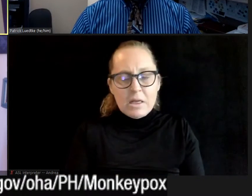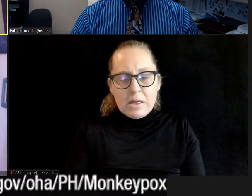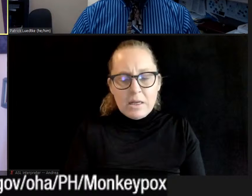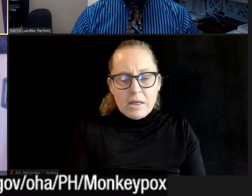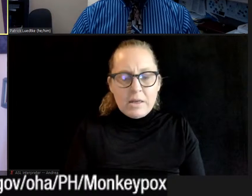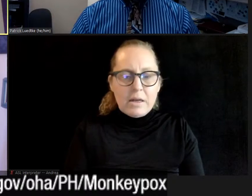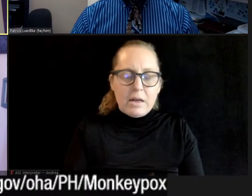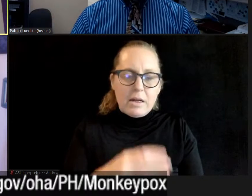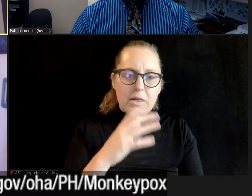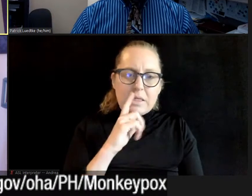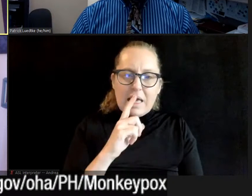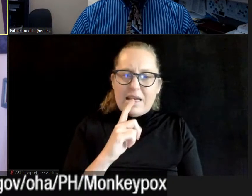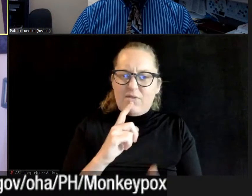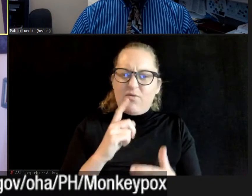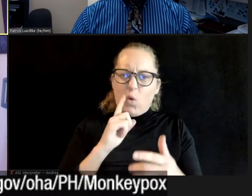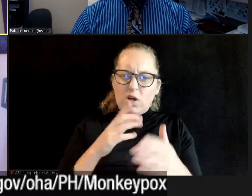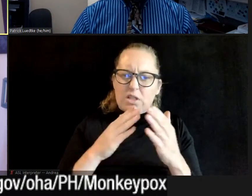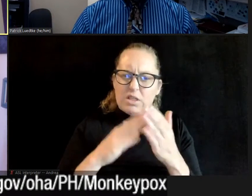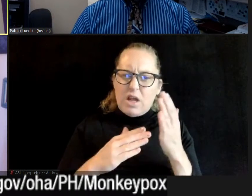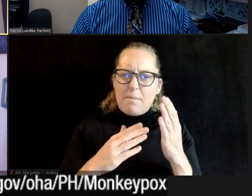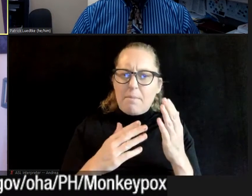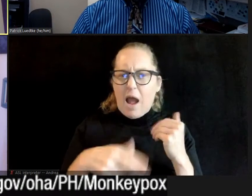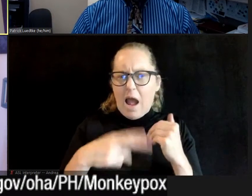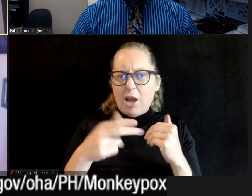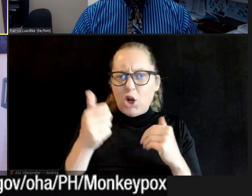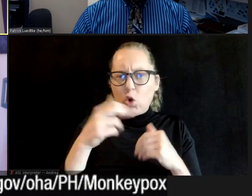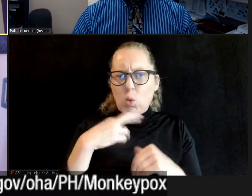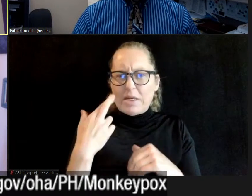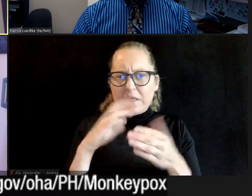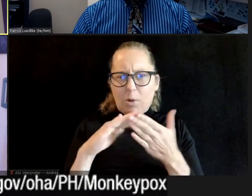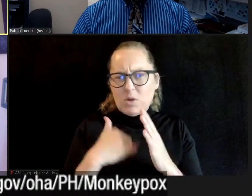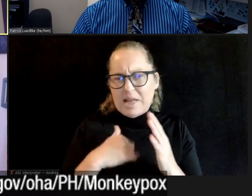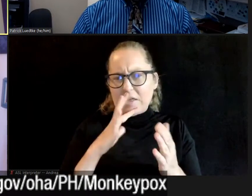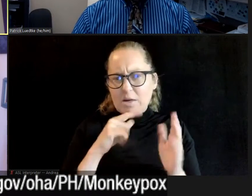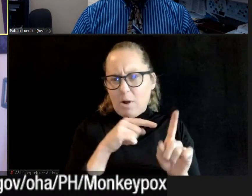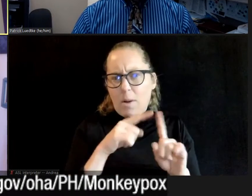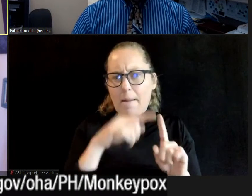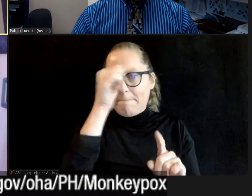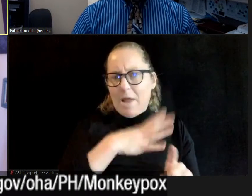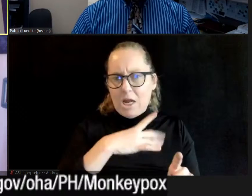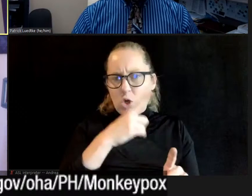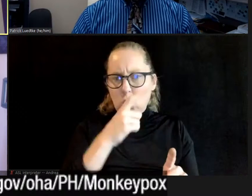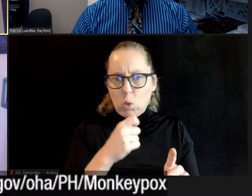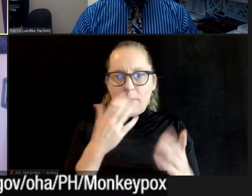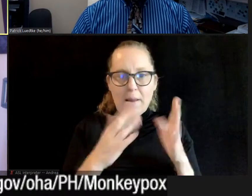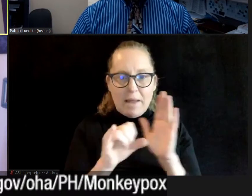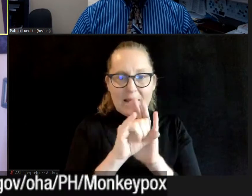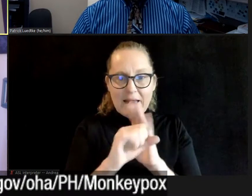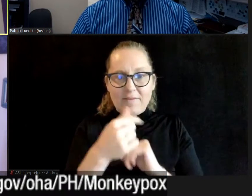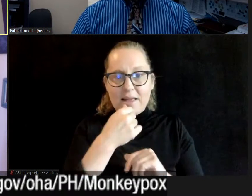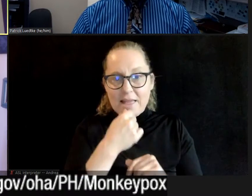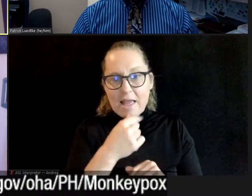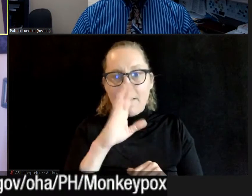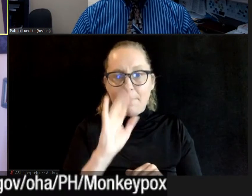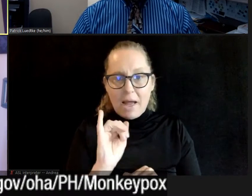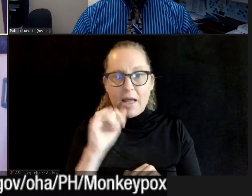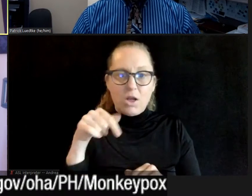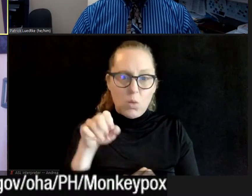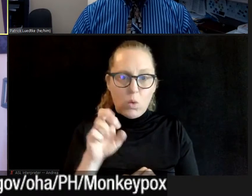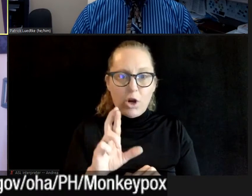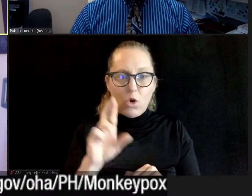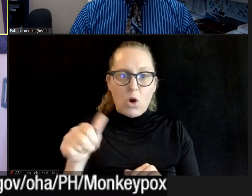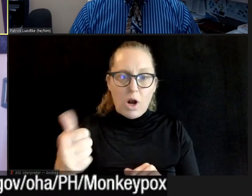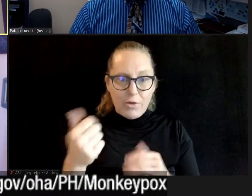that fall into some of those higher risk communities I talked about. So men who may identify as gay, bisexual, queer, or